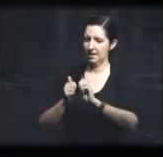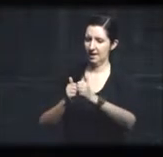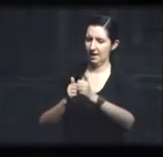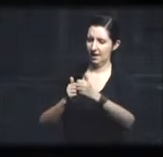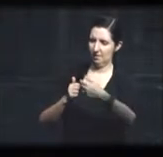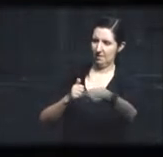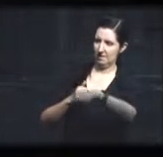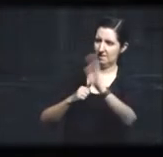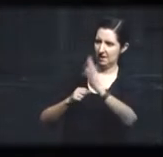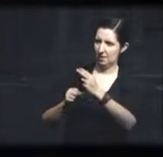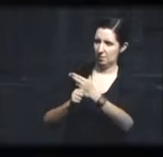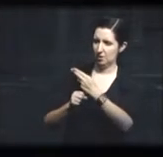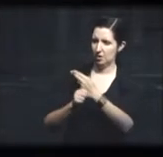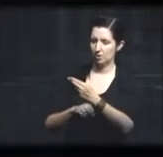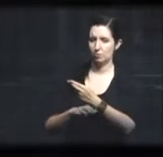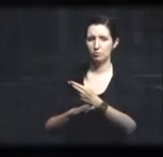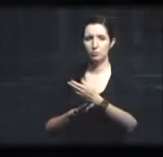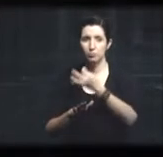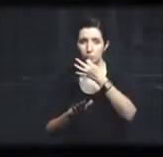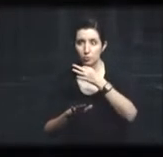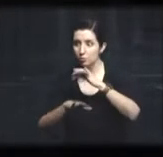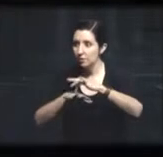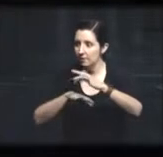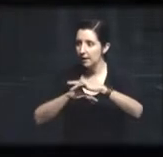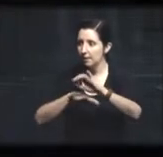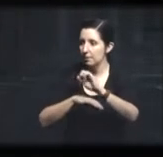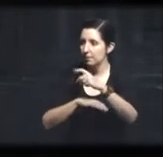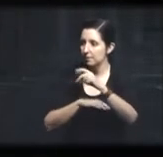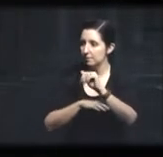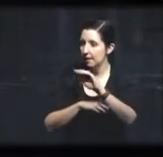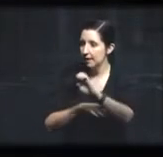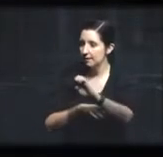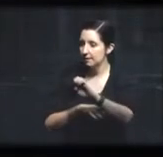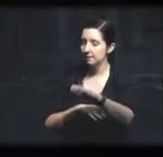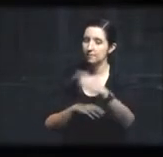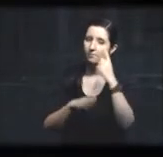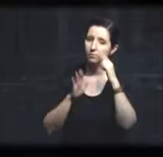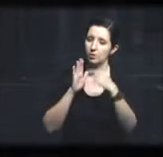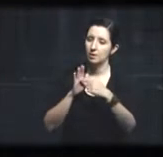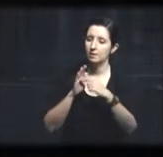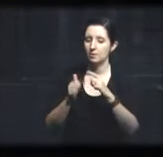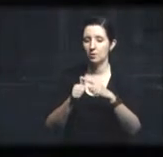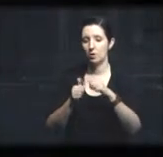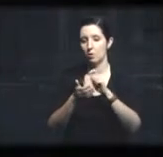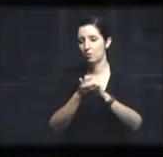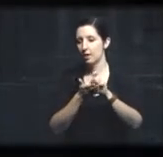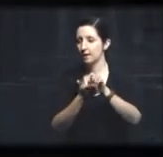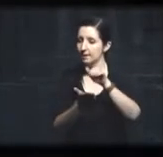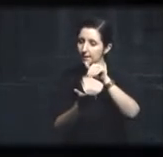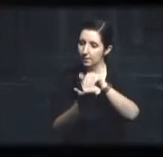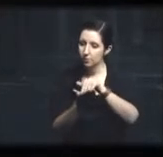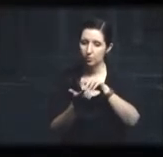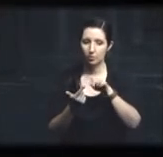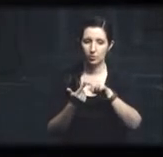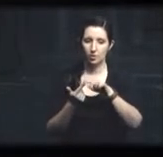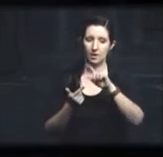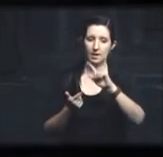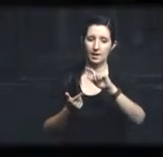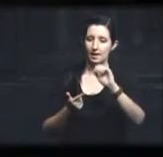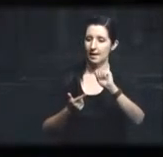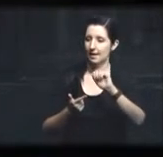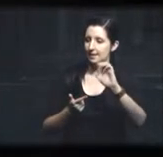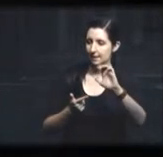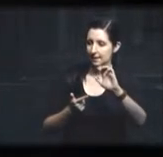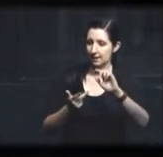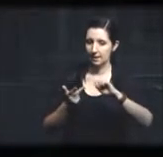of the about to become available space as the Writing Center and the LAC and the Math Center relocate into the